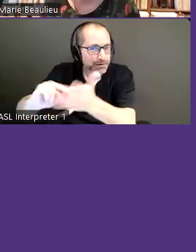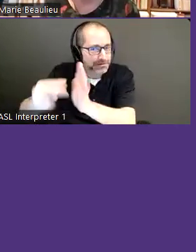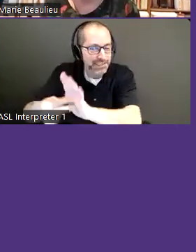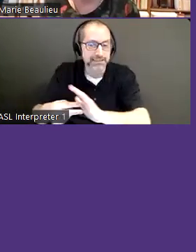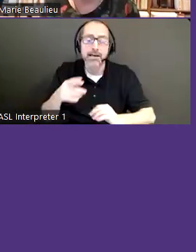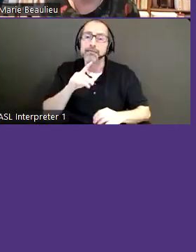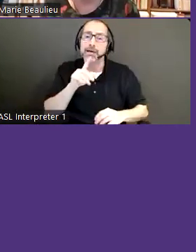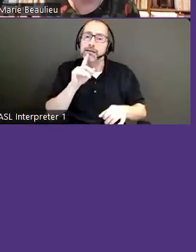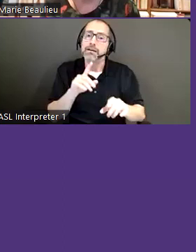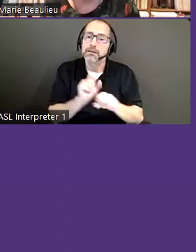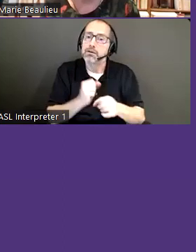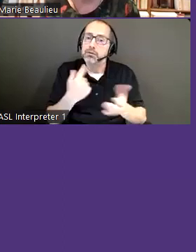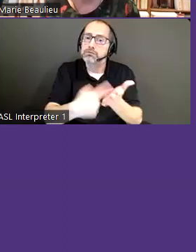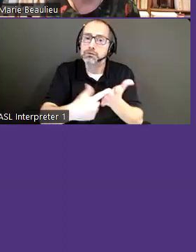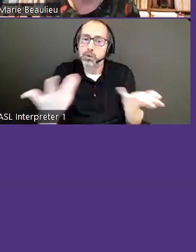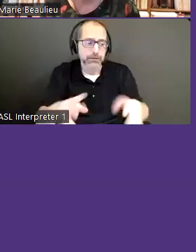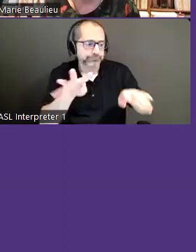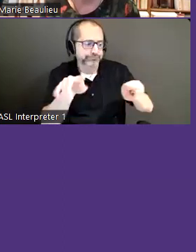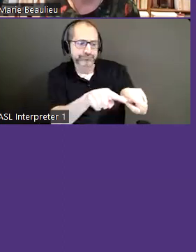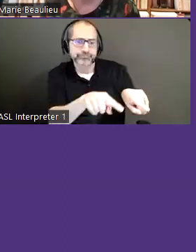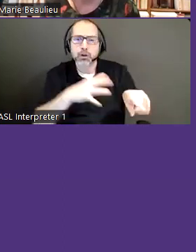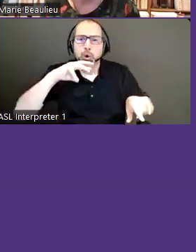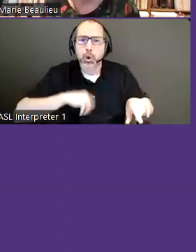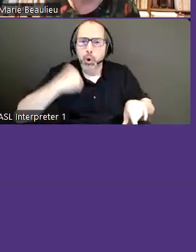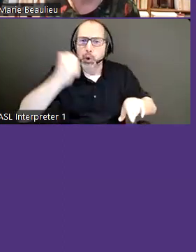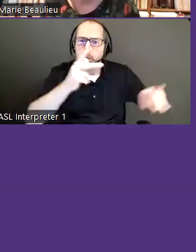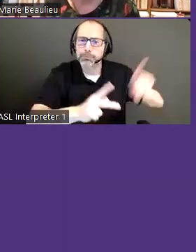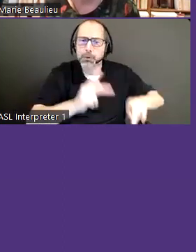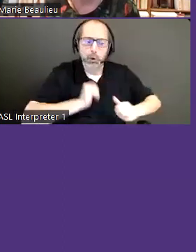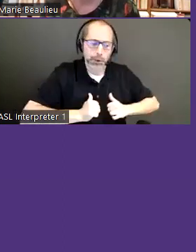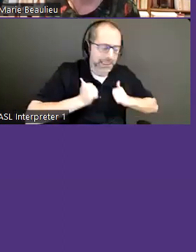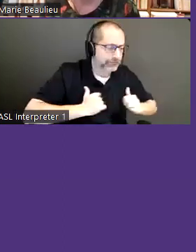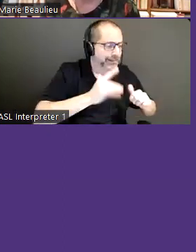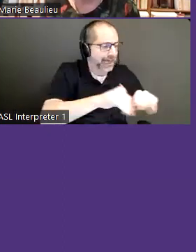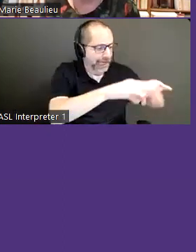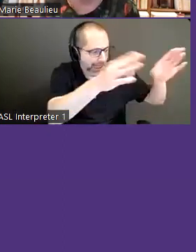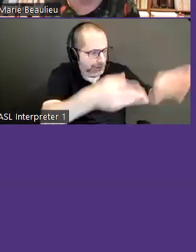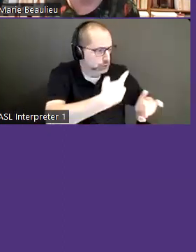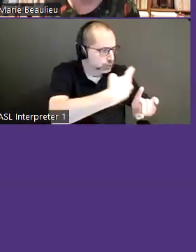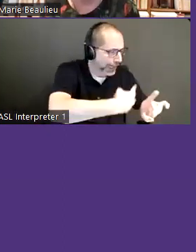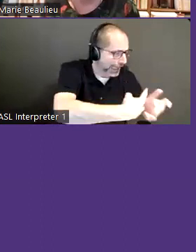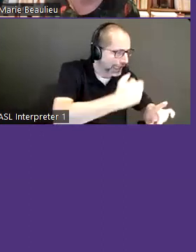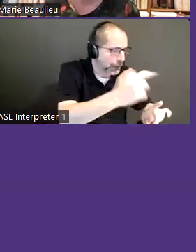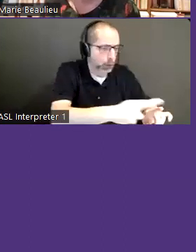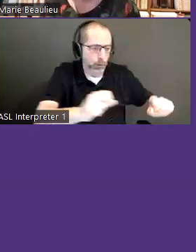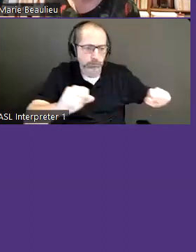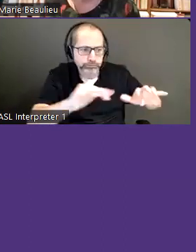older persons living in collective and rent-based environments for older